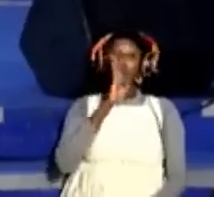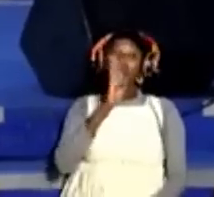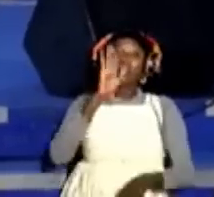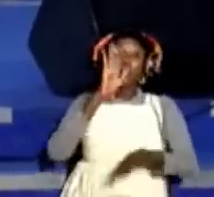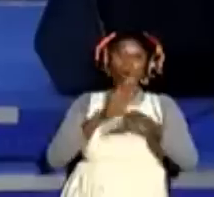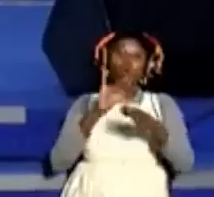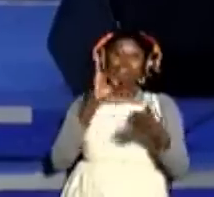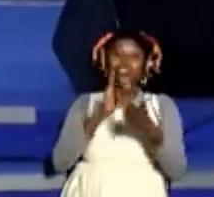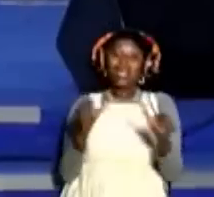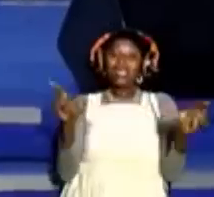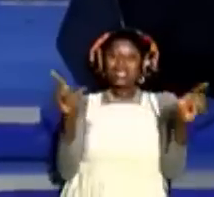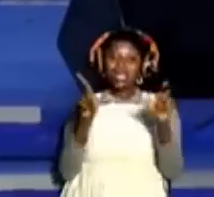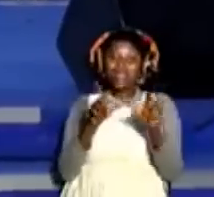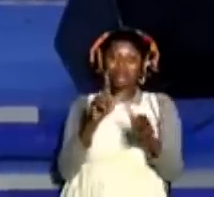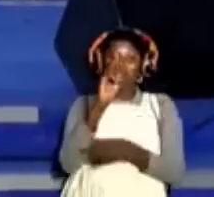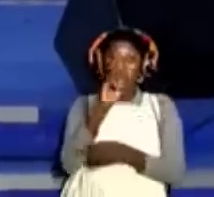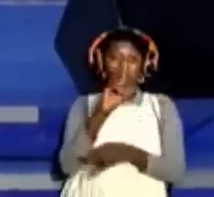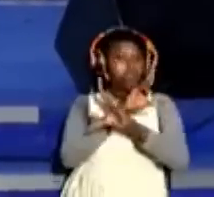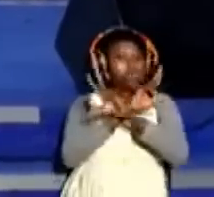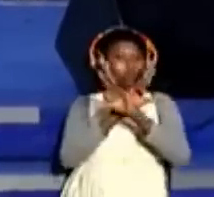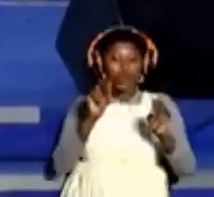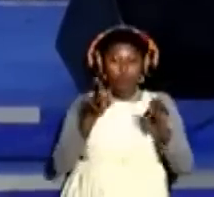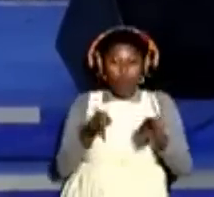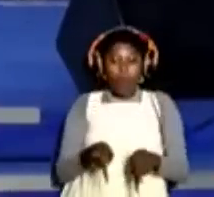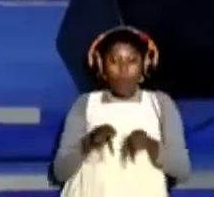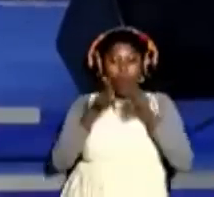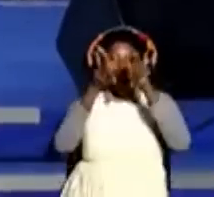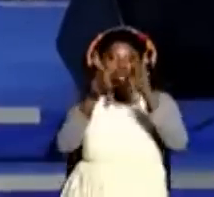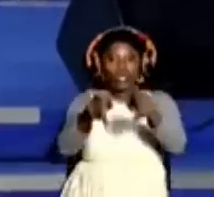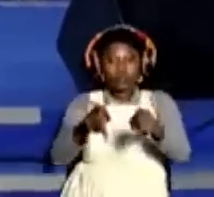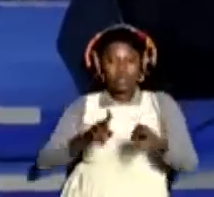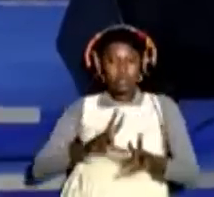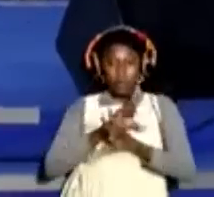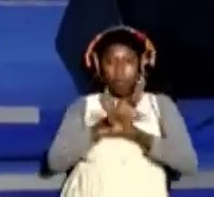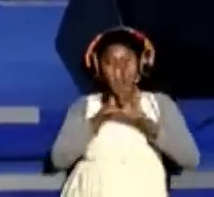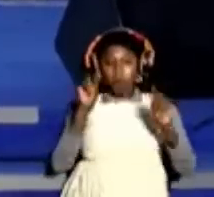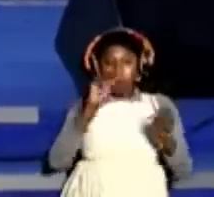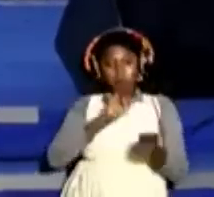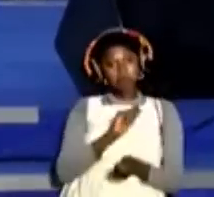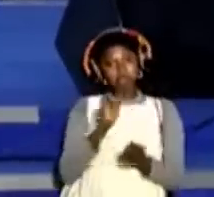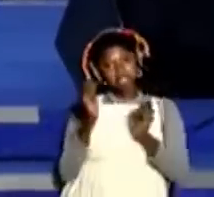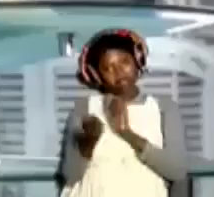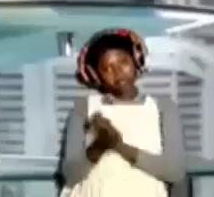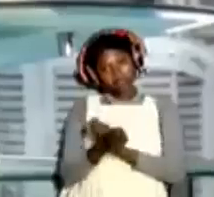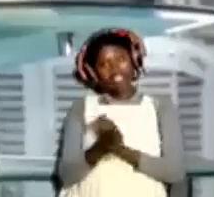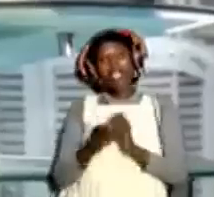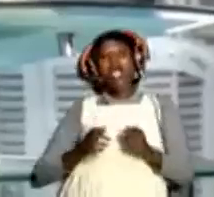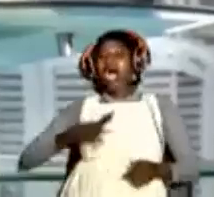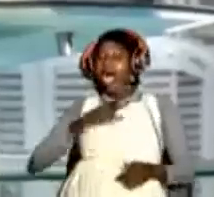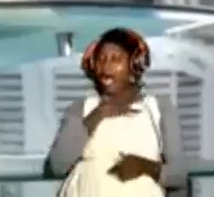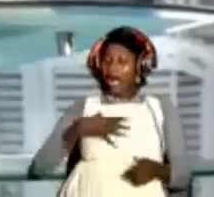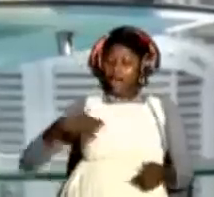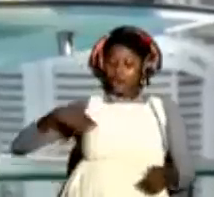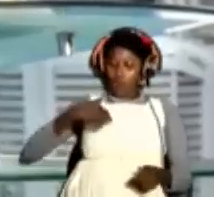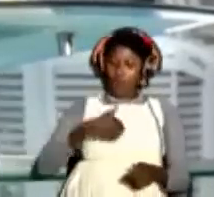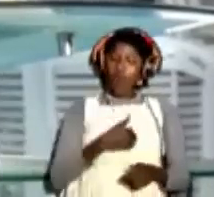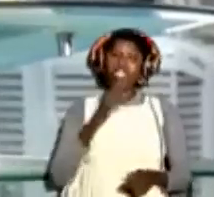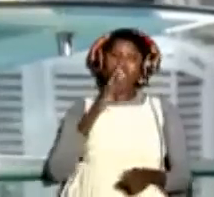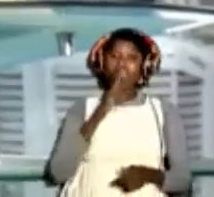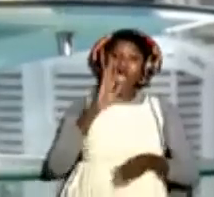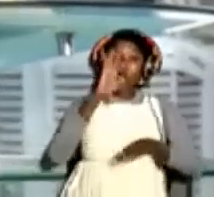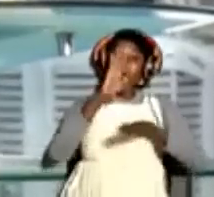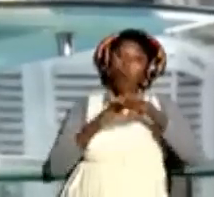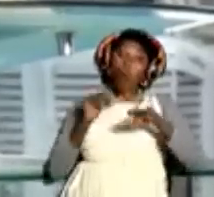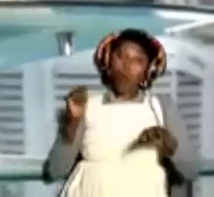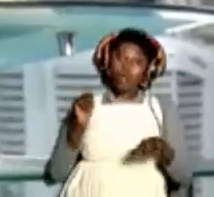level one. No promotion in eternity. No change. And we are called as servants